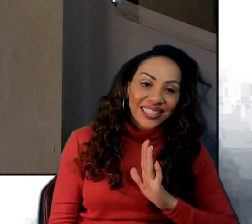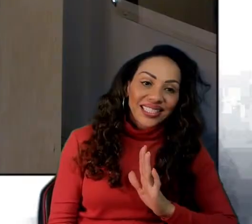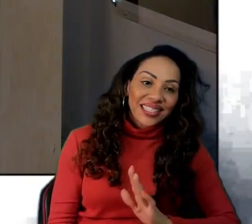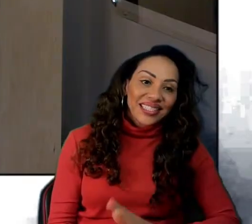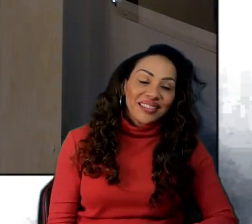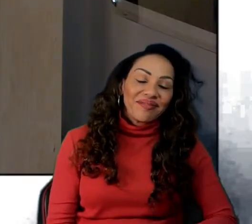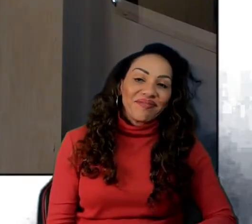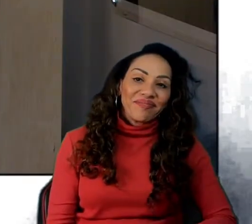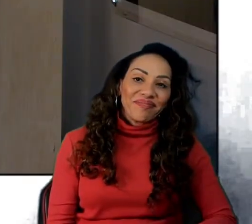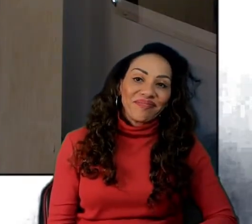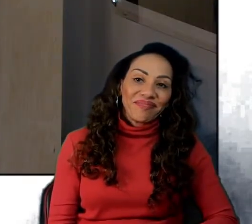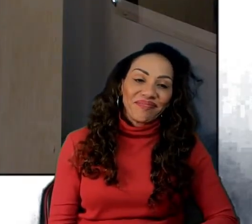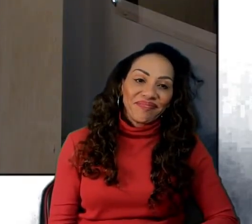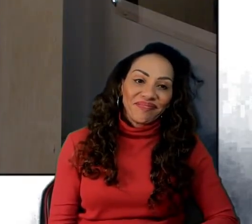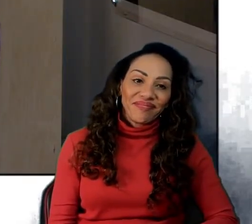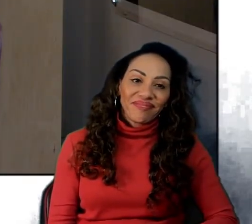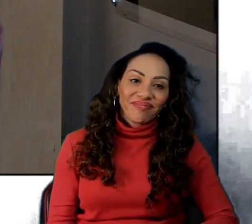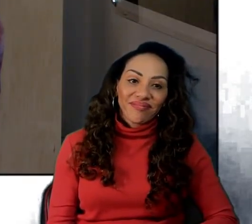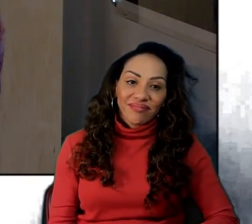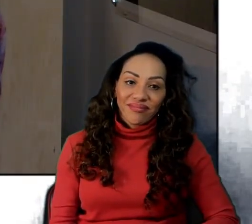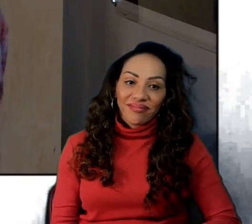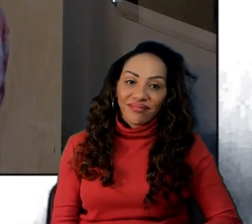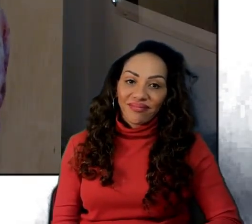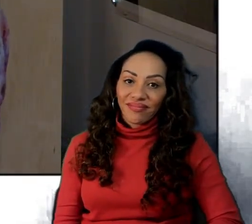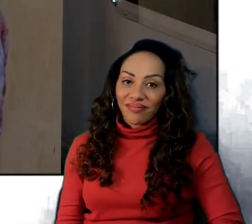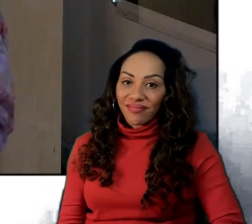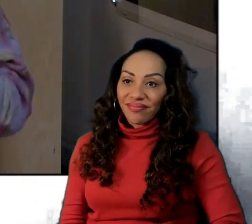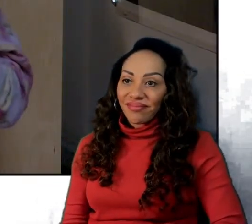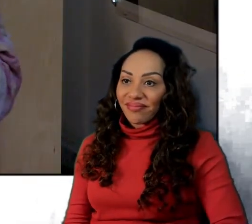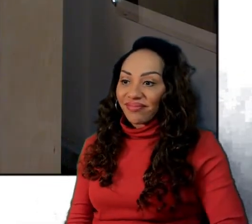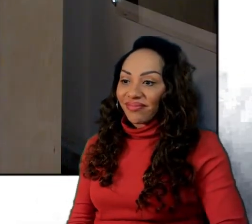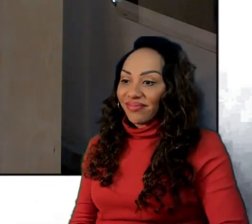we always struggled to really kind of